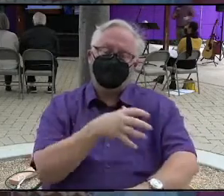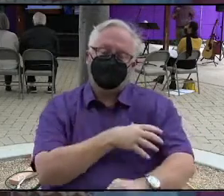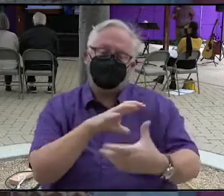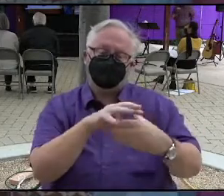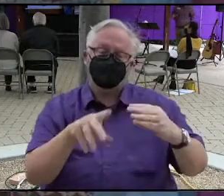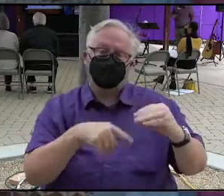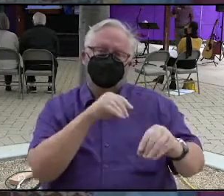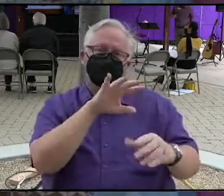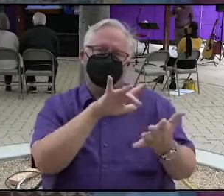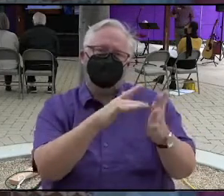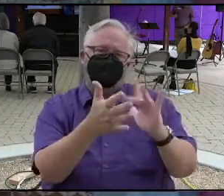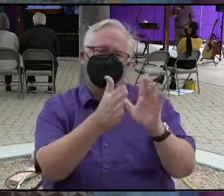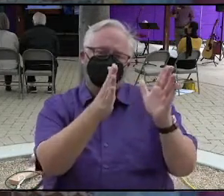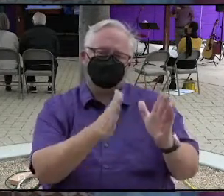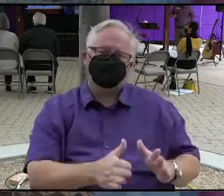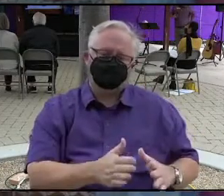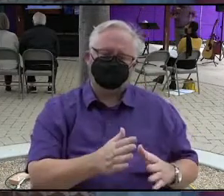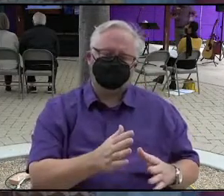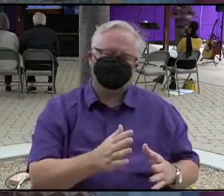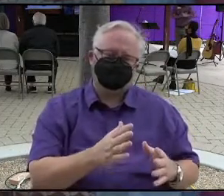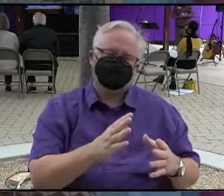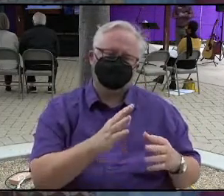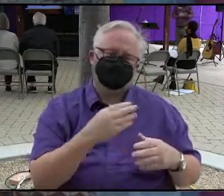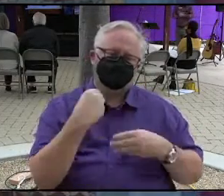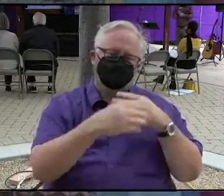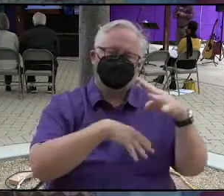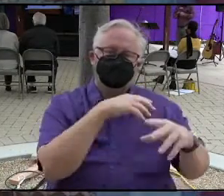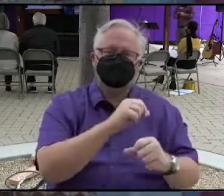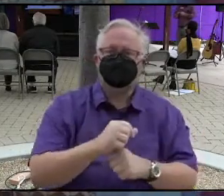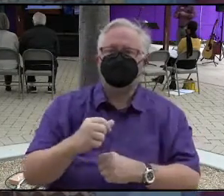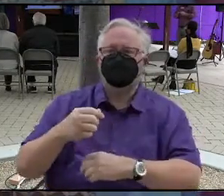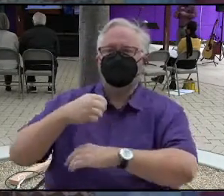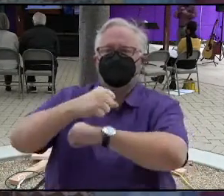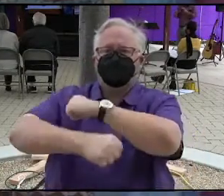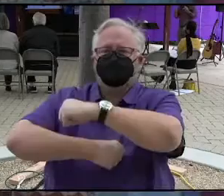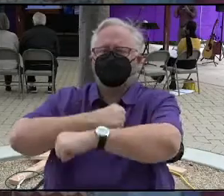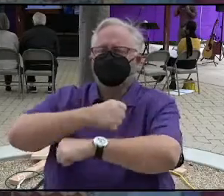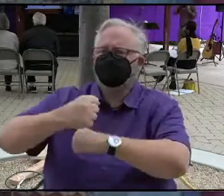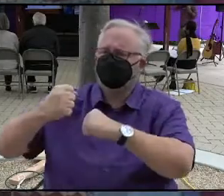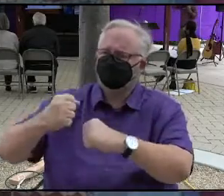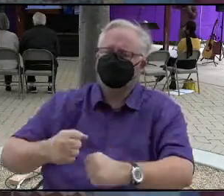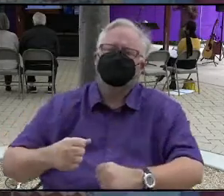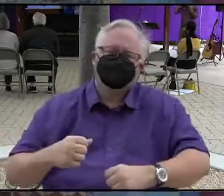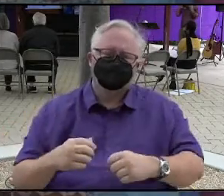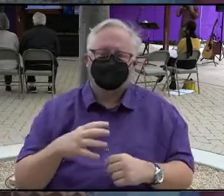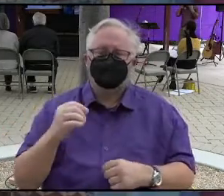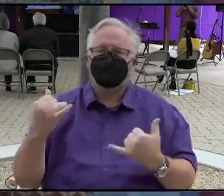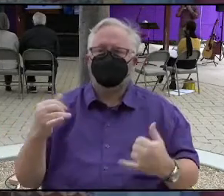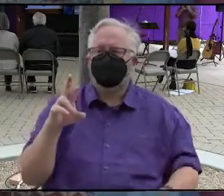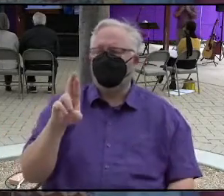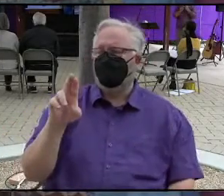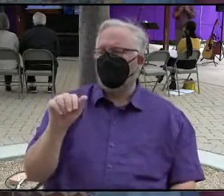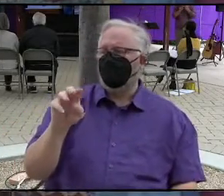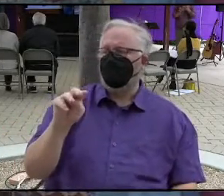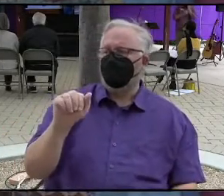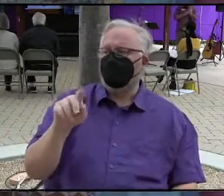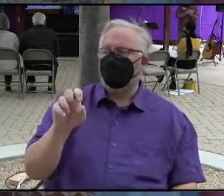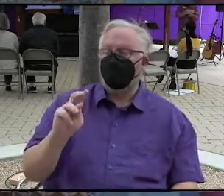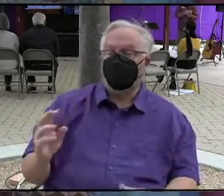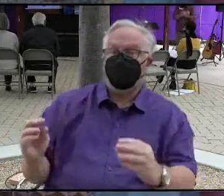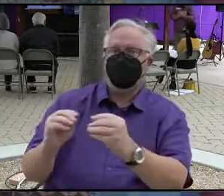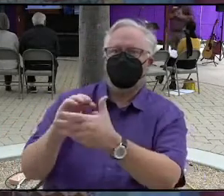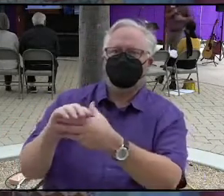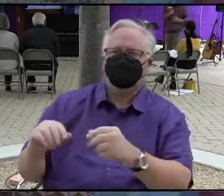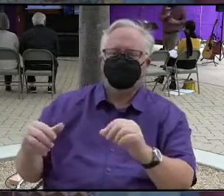tradition. Passover, such powerful stories. And also it's Ramadan, so more stories